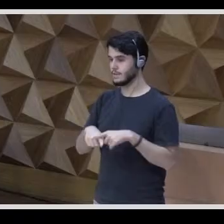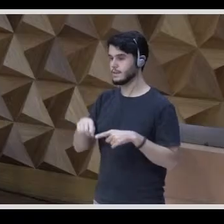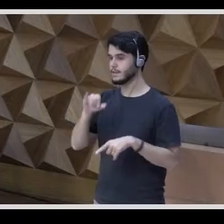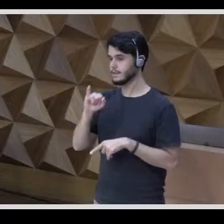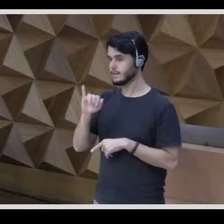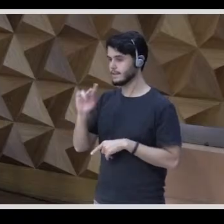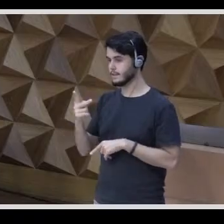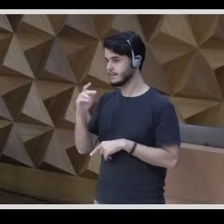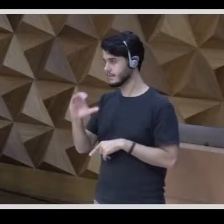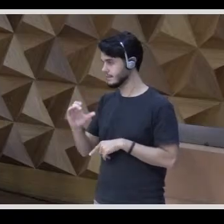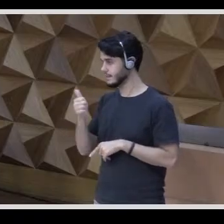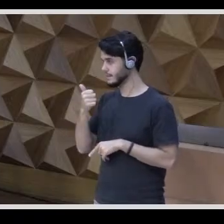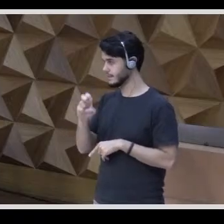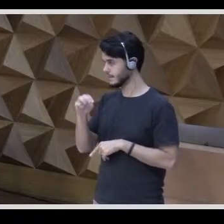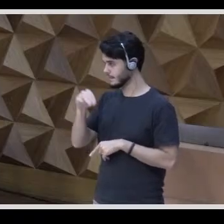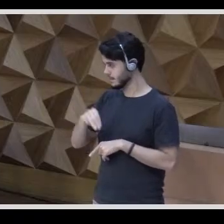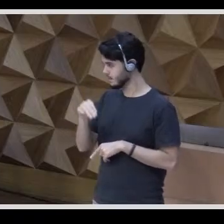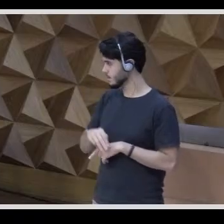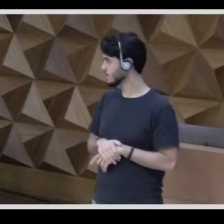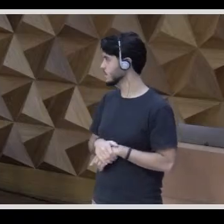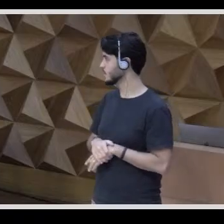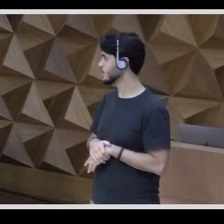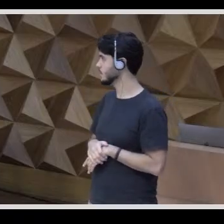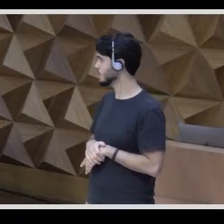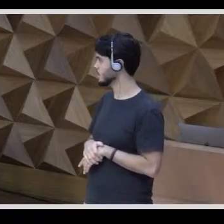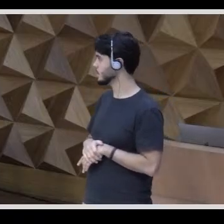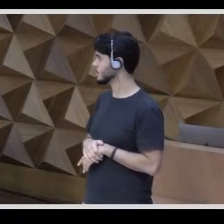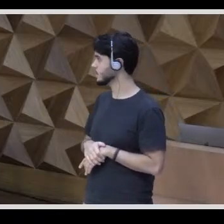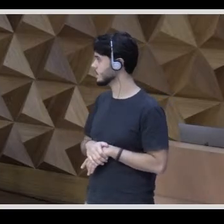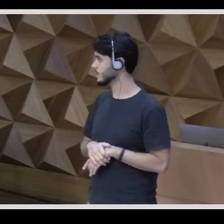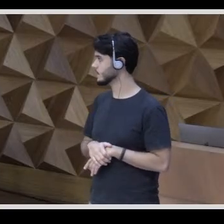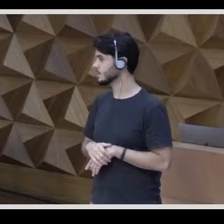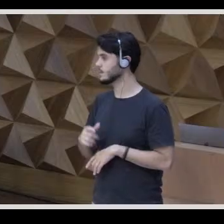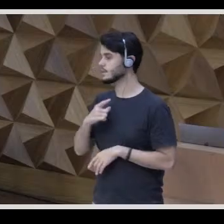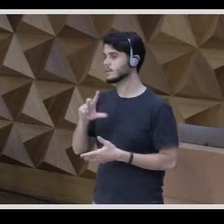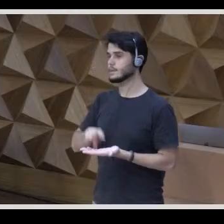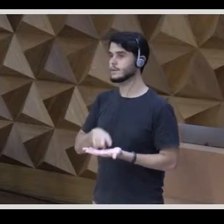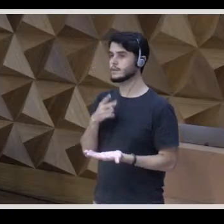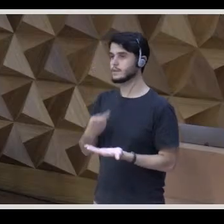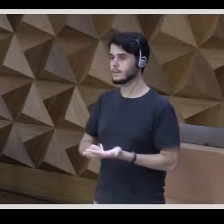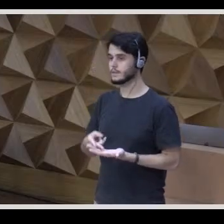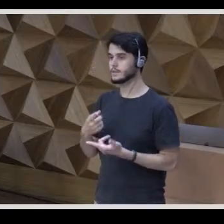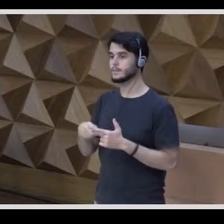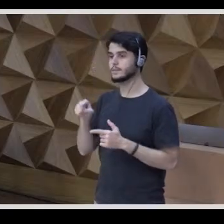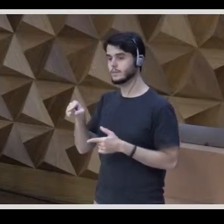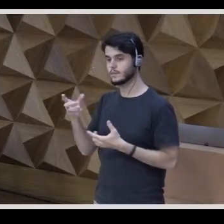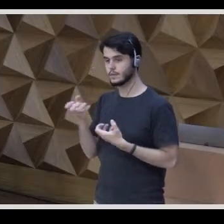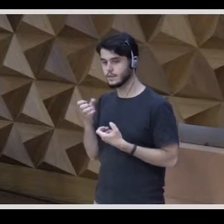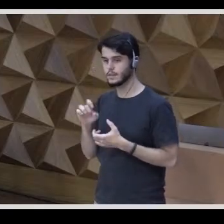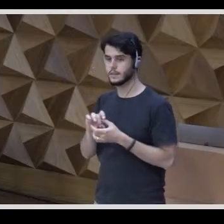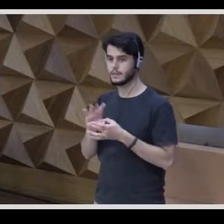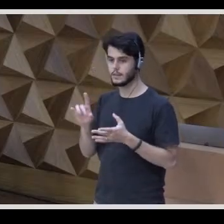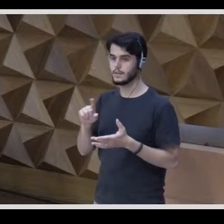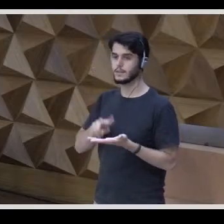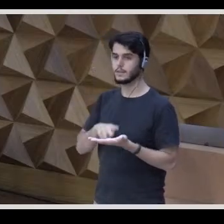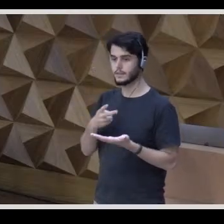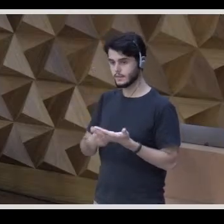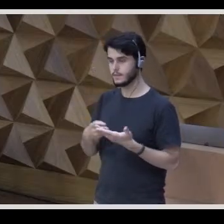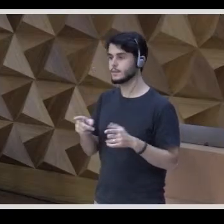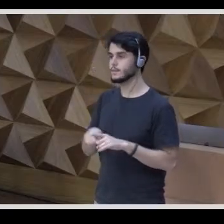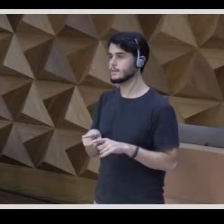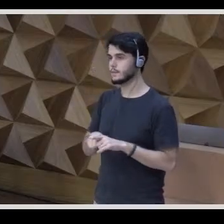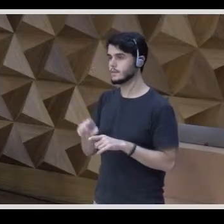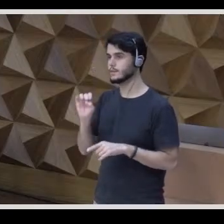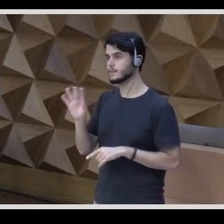for those who want to stay, well, we have the translation if you want the people to translate to you, but it's just a 15-minute closing